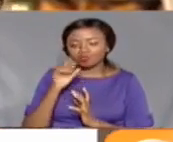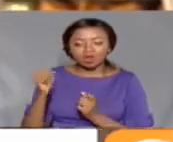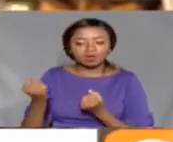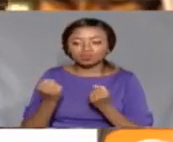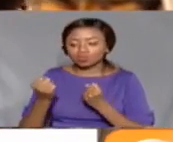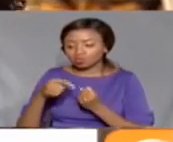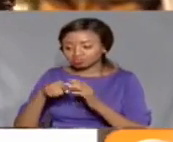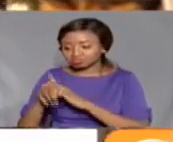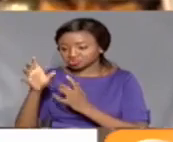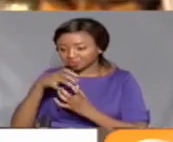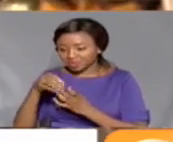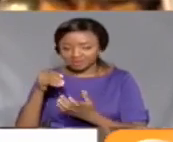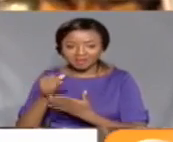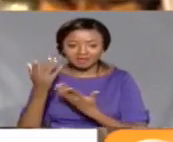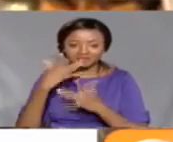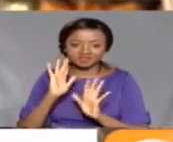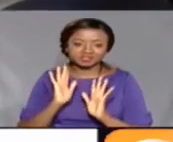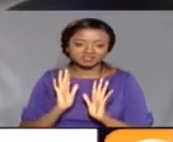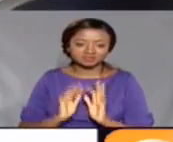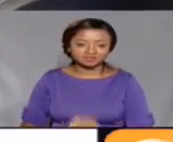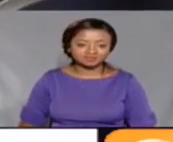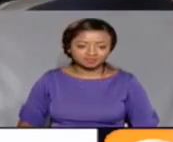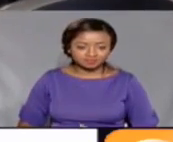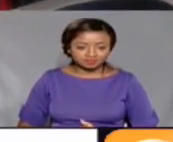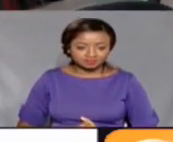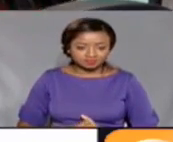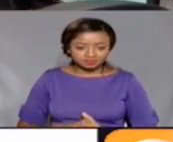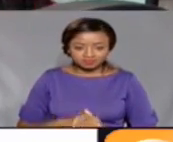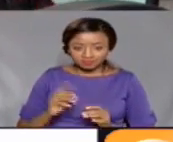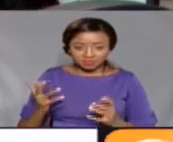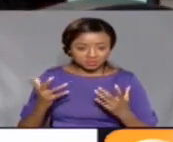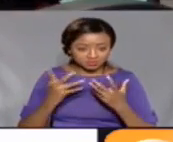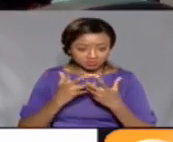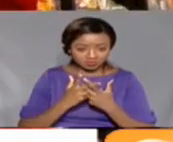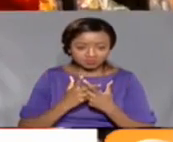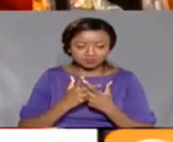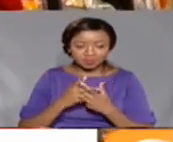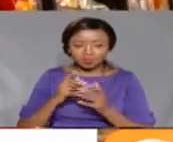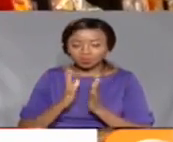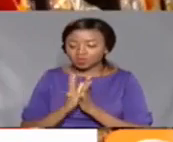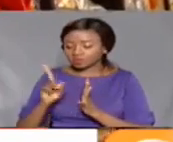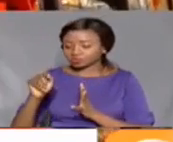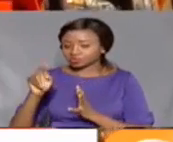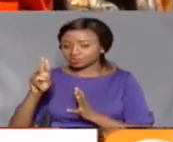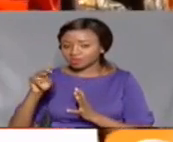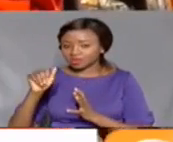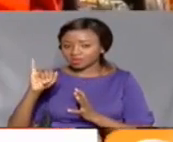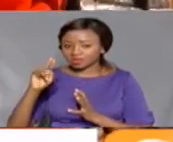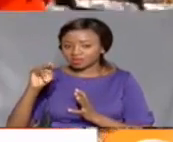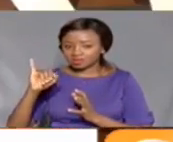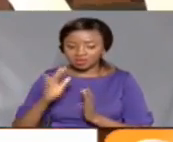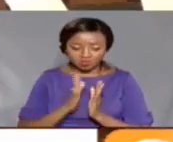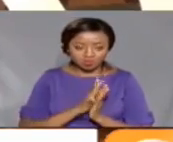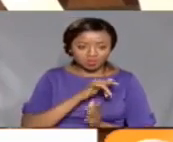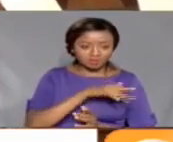in, get into the store and you're out in a few minutes. The merger with Tumaini supermarkets last year has given the Quickmart brand an